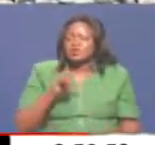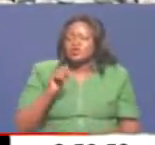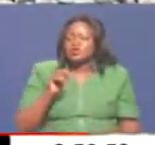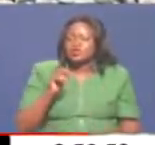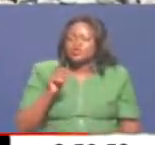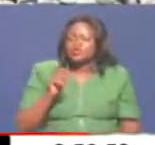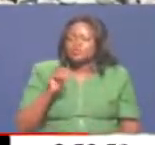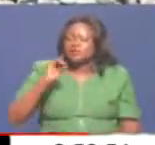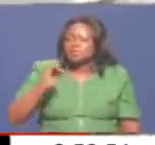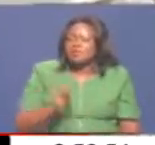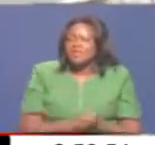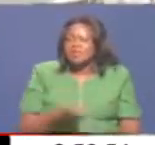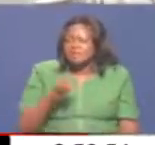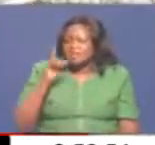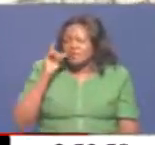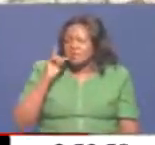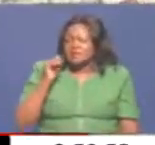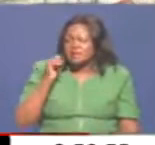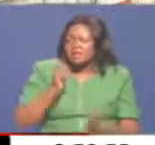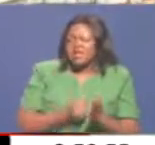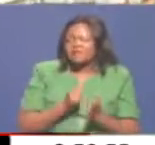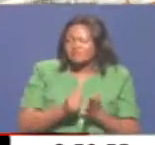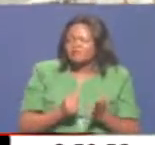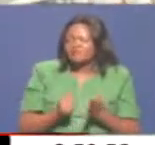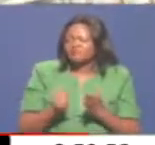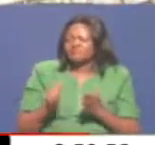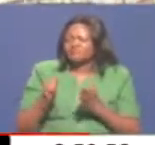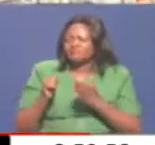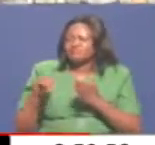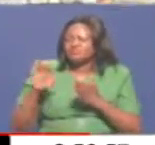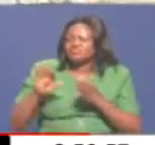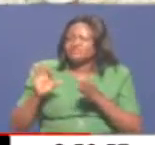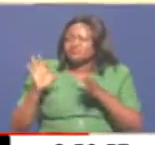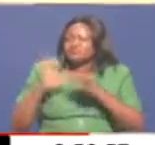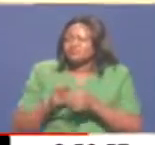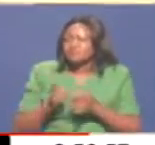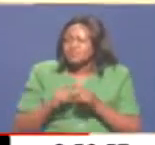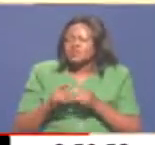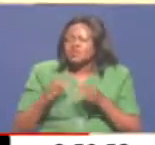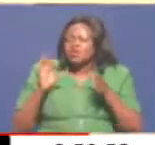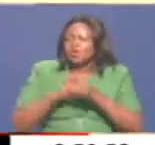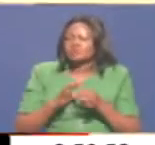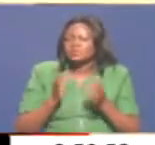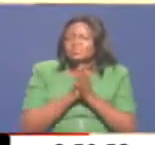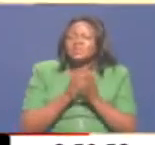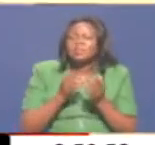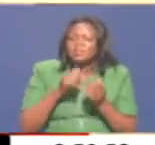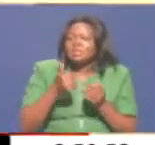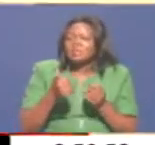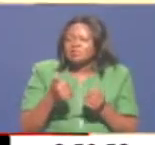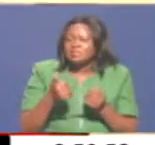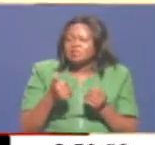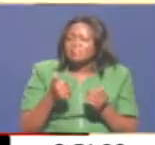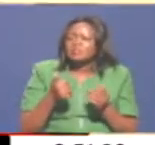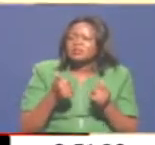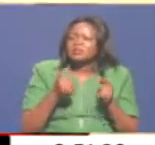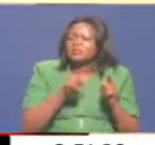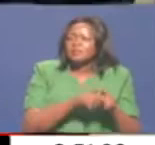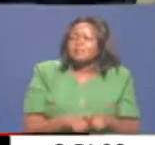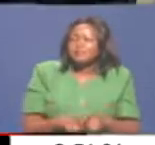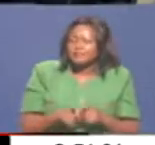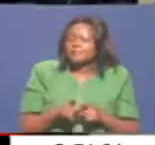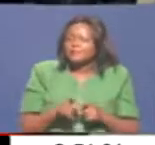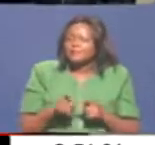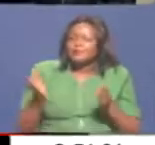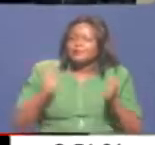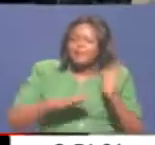Naivasha Inland Container Depot, which connects the Mombasa-Naivasha SGR and the meter gauge railway, as well as the restoration